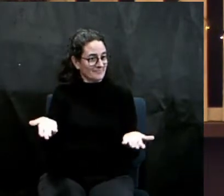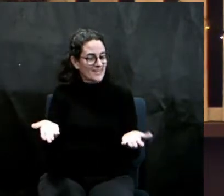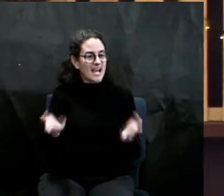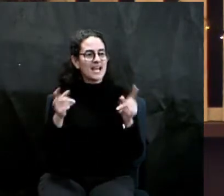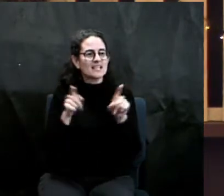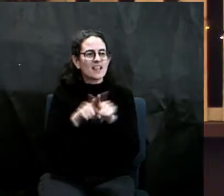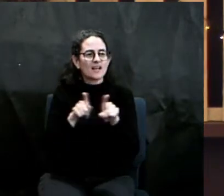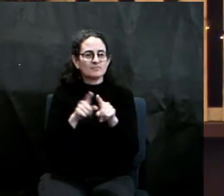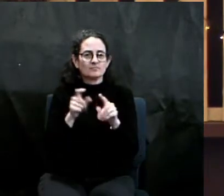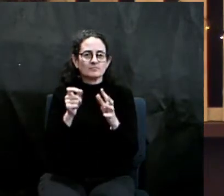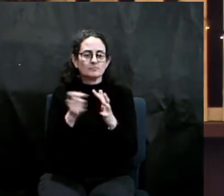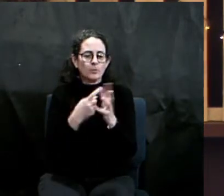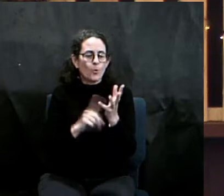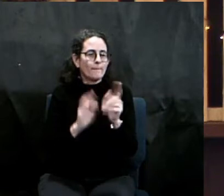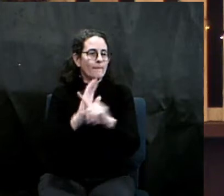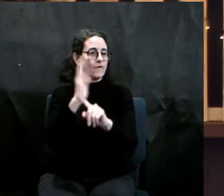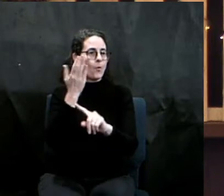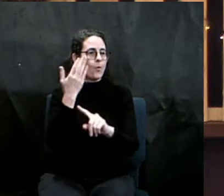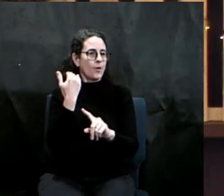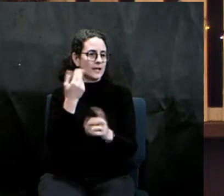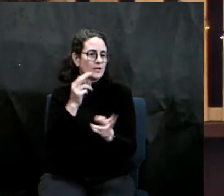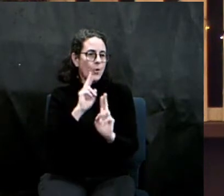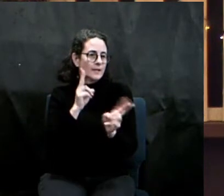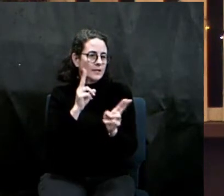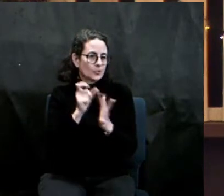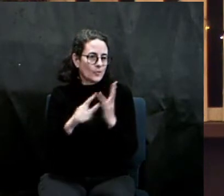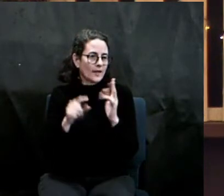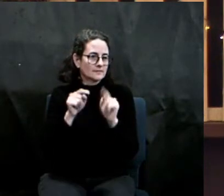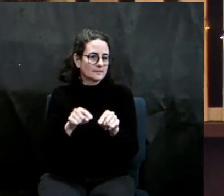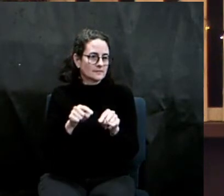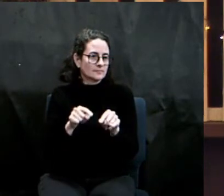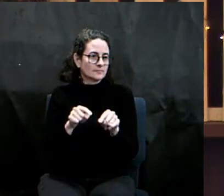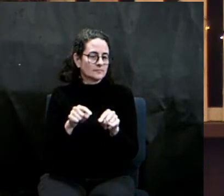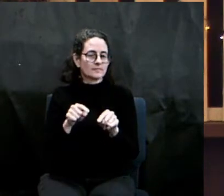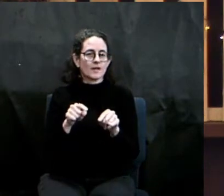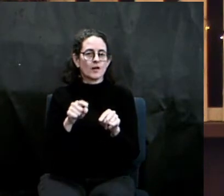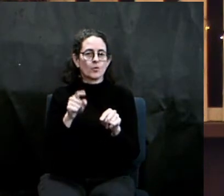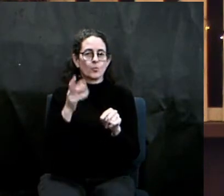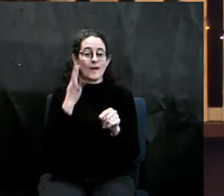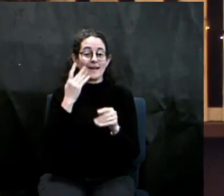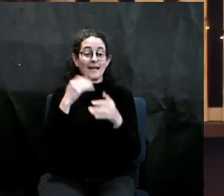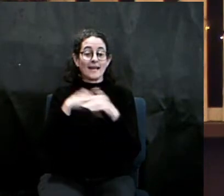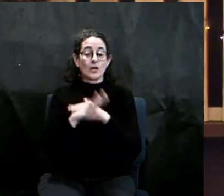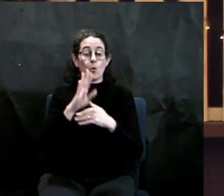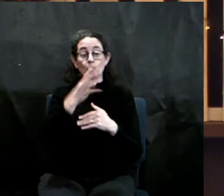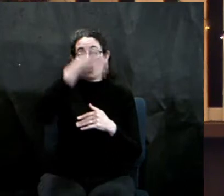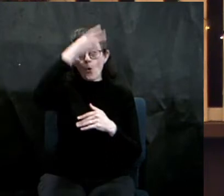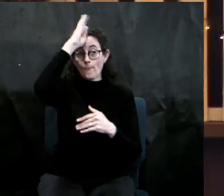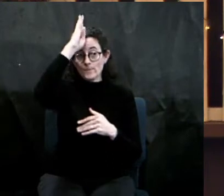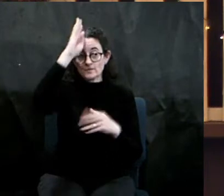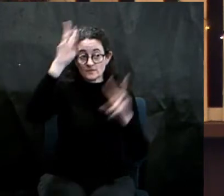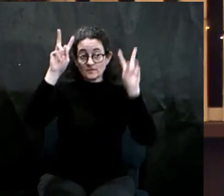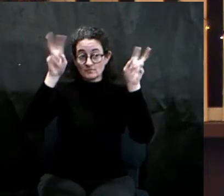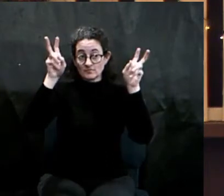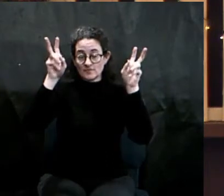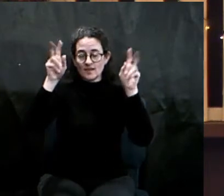Paul's normal ministry strategy. You know that expression, when in Rome? Well, it turns